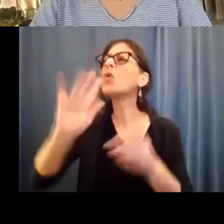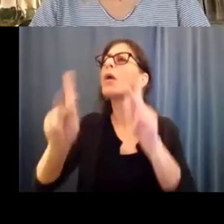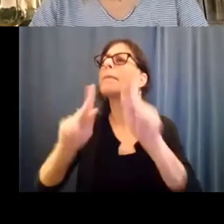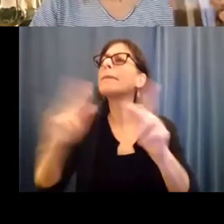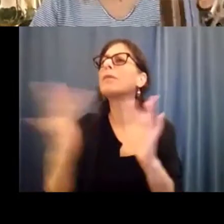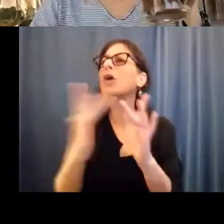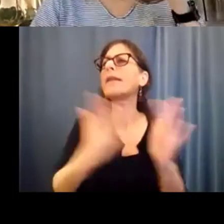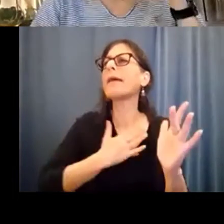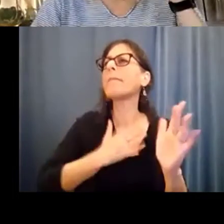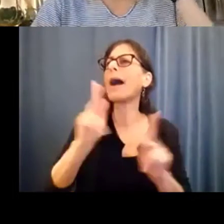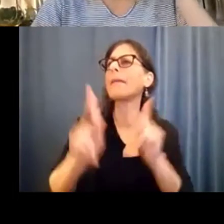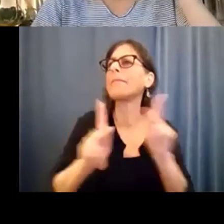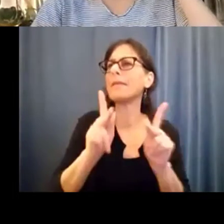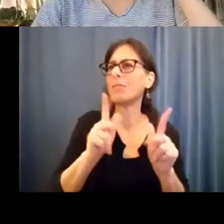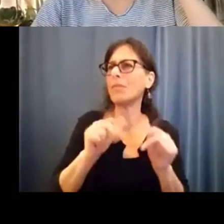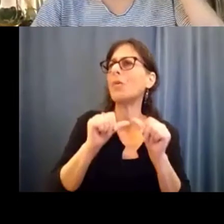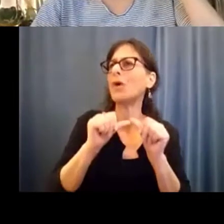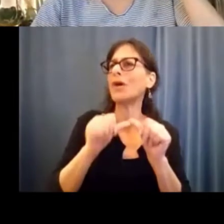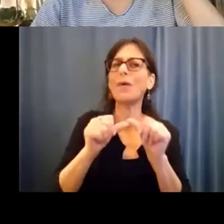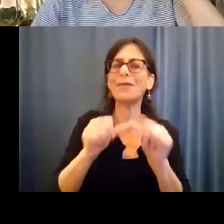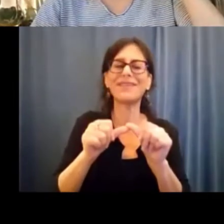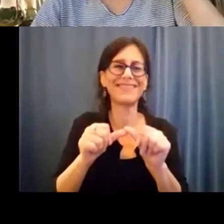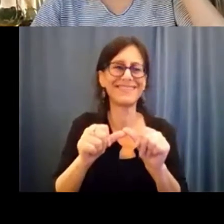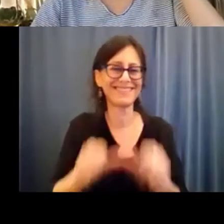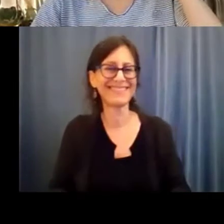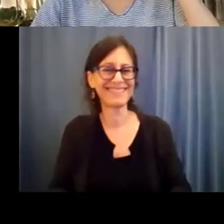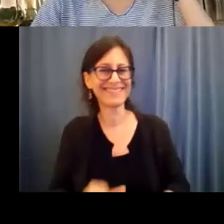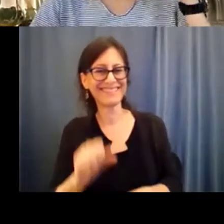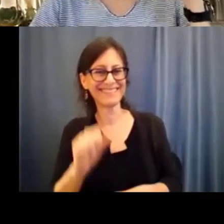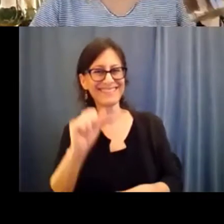people, Cody, and we'll figure that out. All right, we'll go from there.